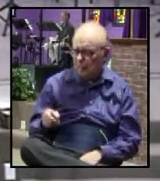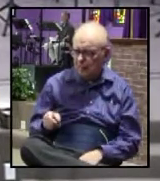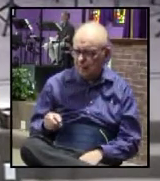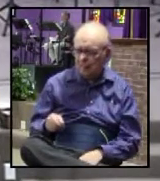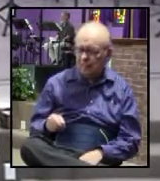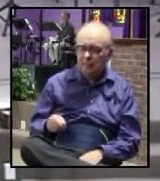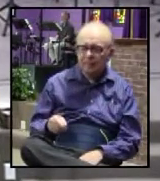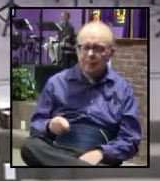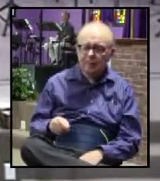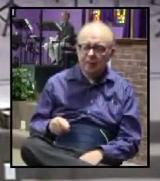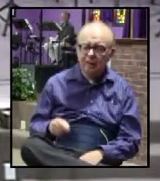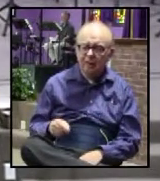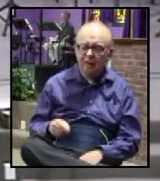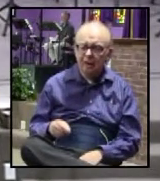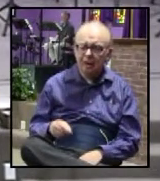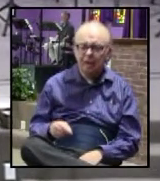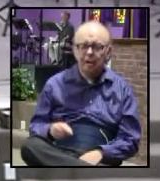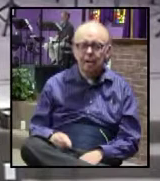it's a train wreck.